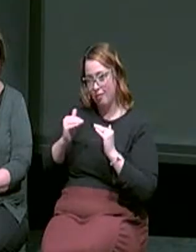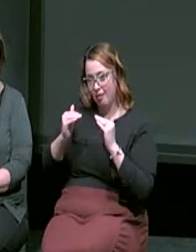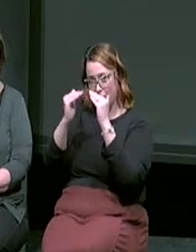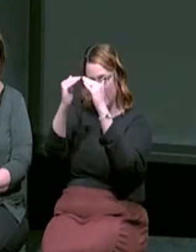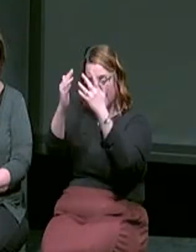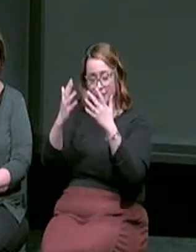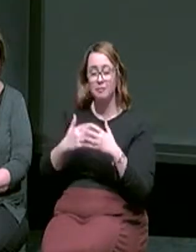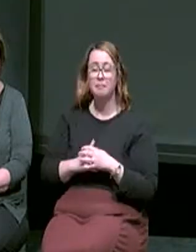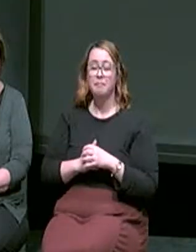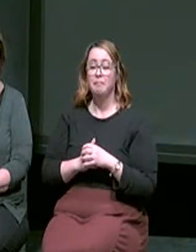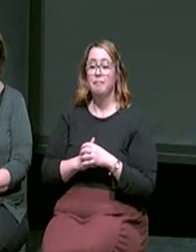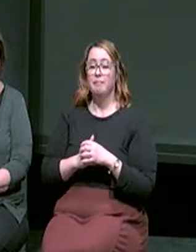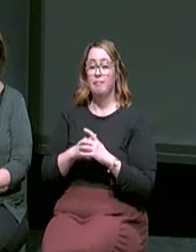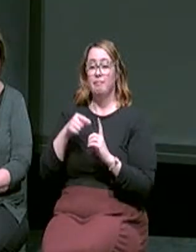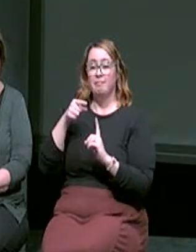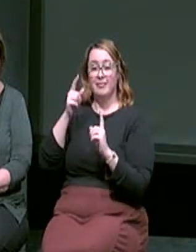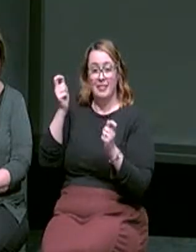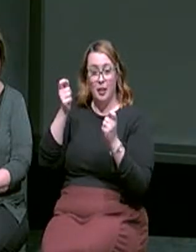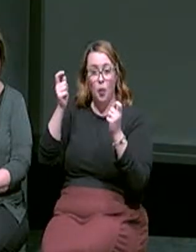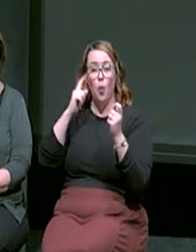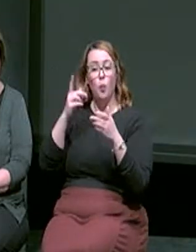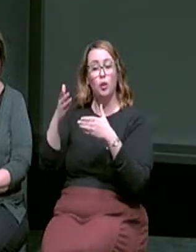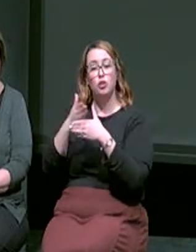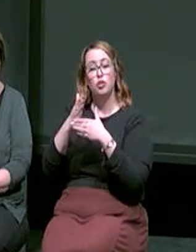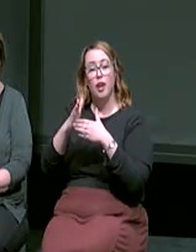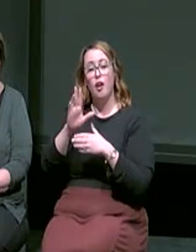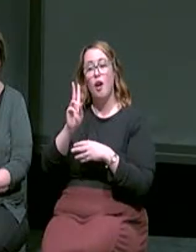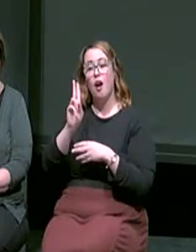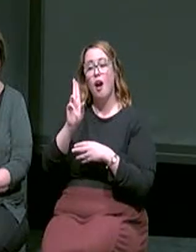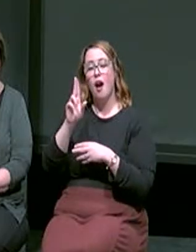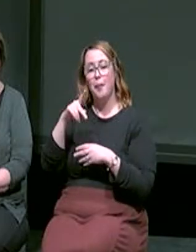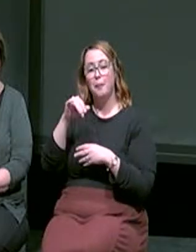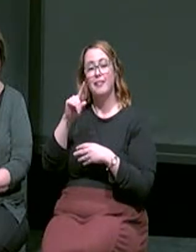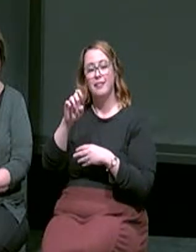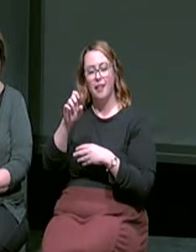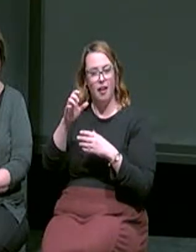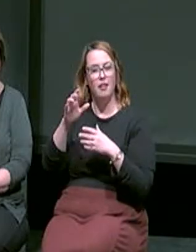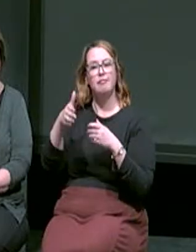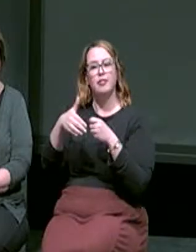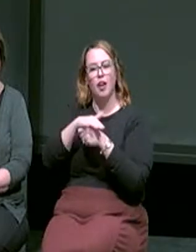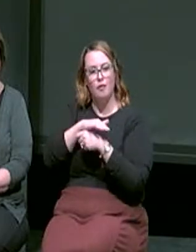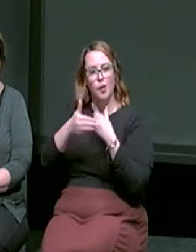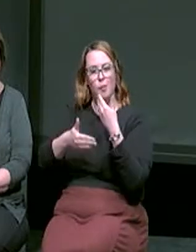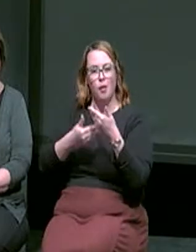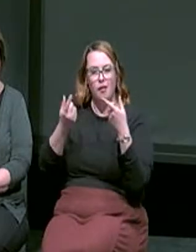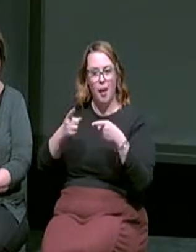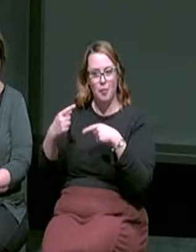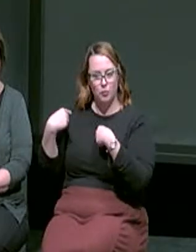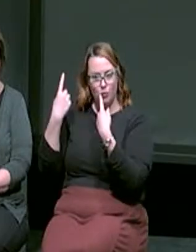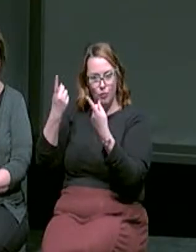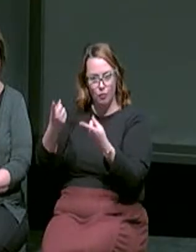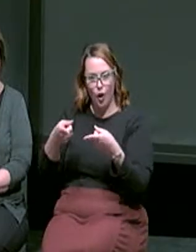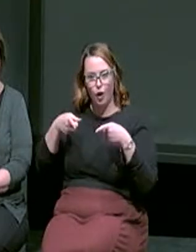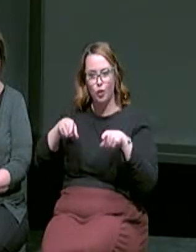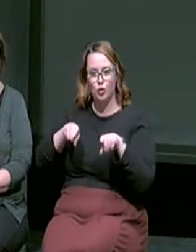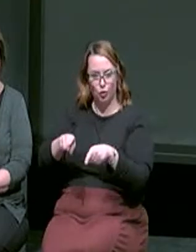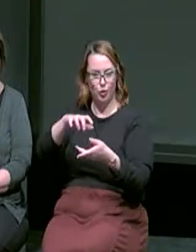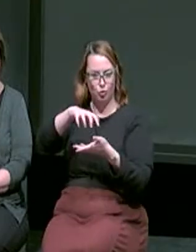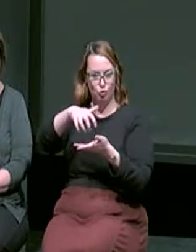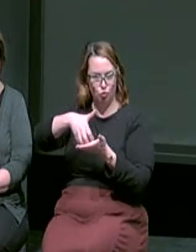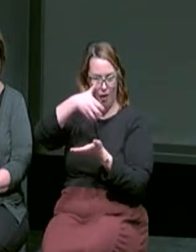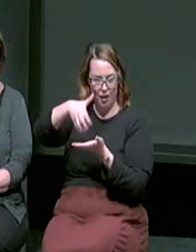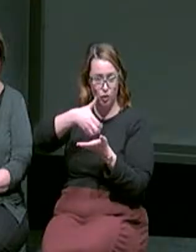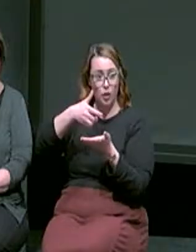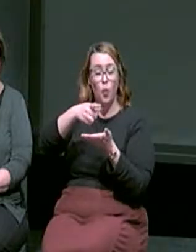of celebration, we'll share an update with you covering progress made so far during the dredging operations and what